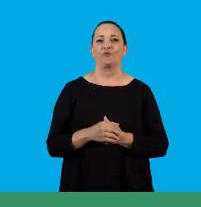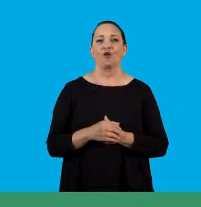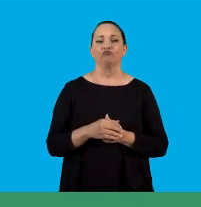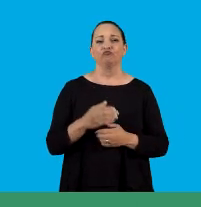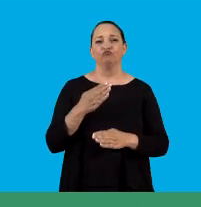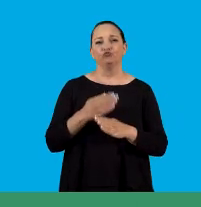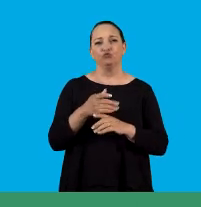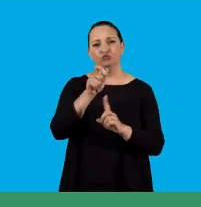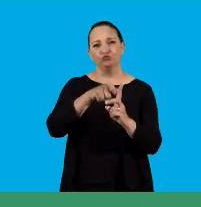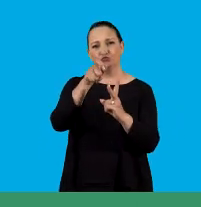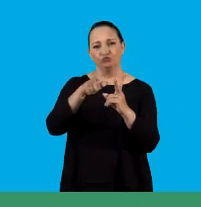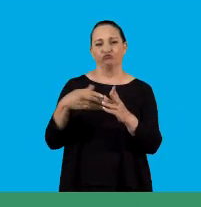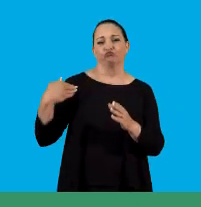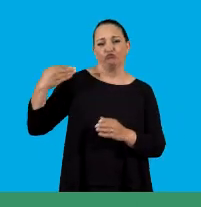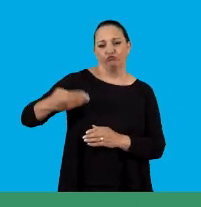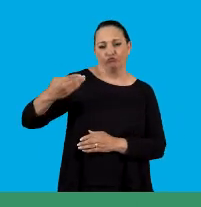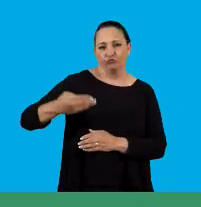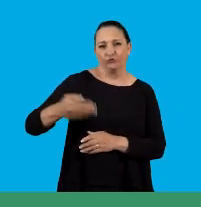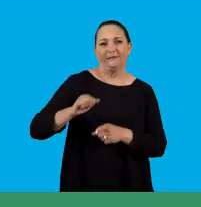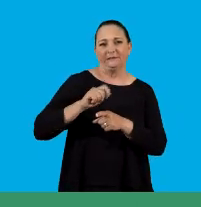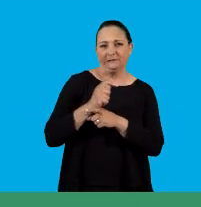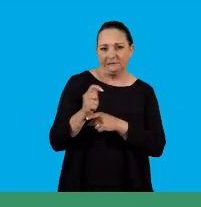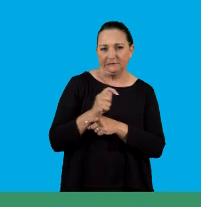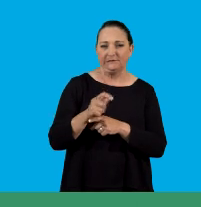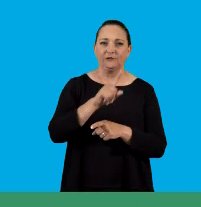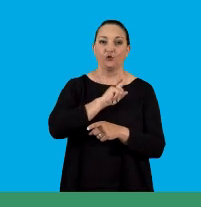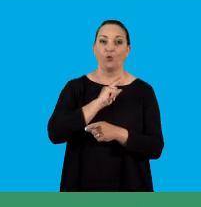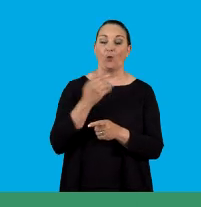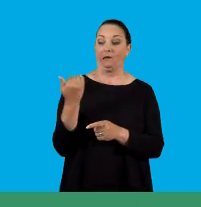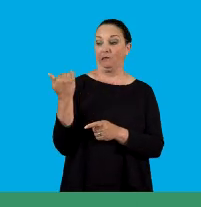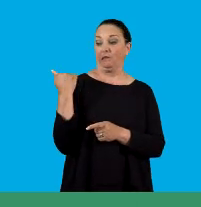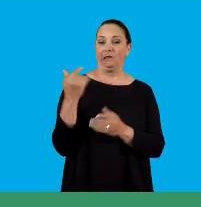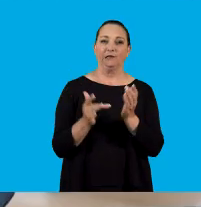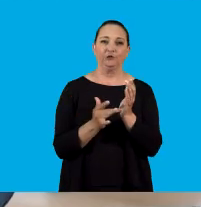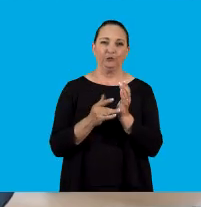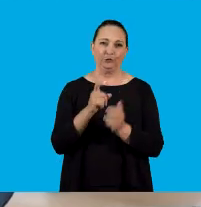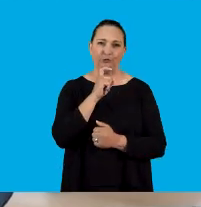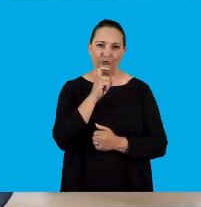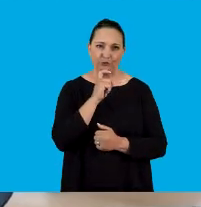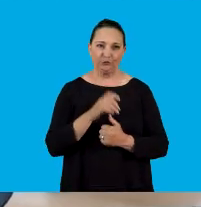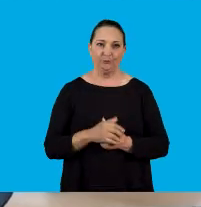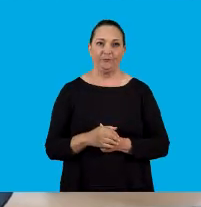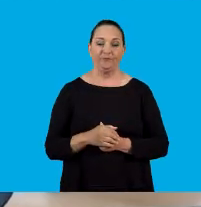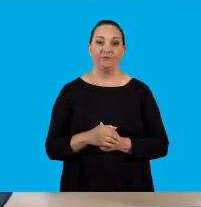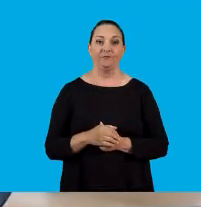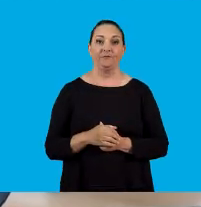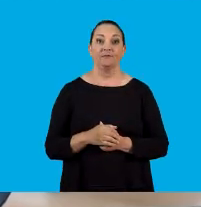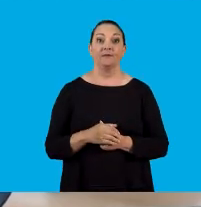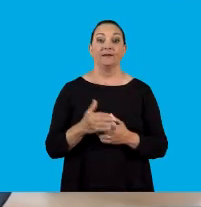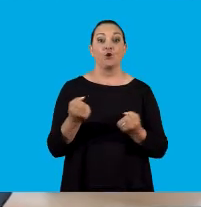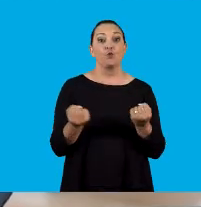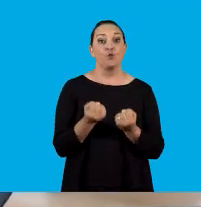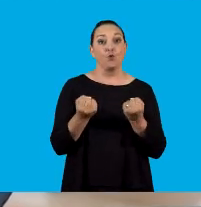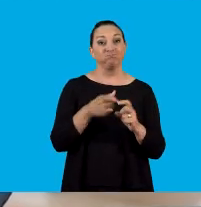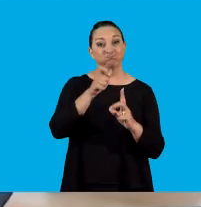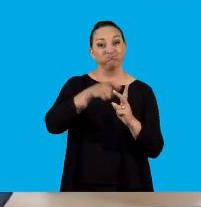regularly trained to use the latest technology. So this is what now? We are talking about improvement